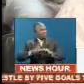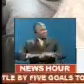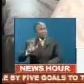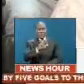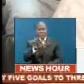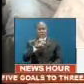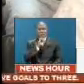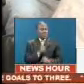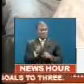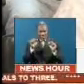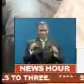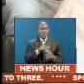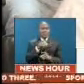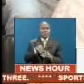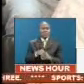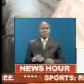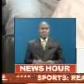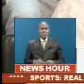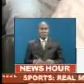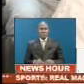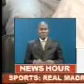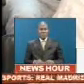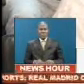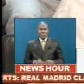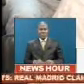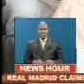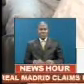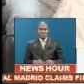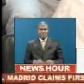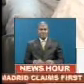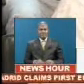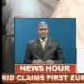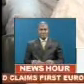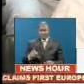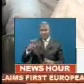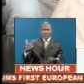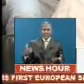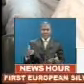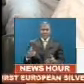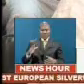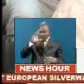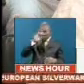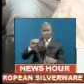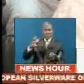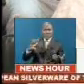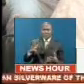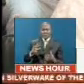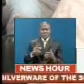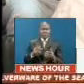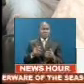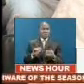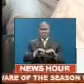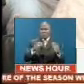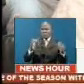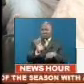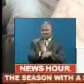people to learn that the person who invented the famous Kentucky Fried Chicken did so when you're 69 years old. So it's never too